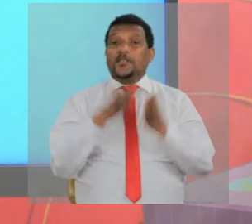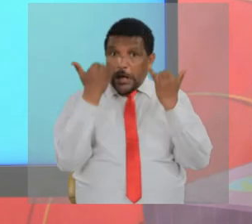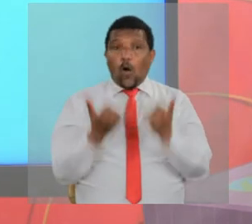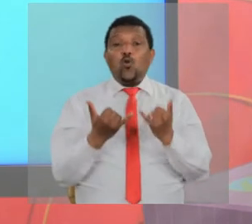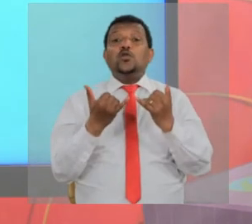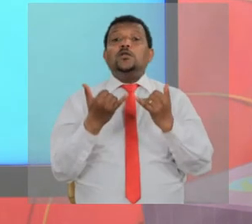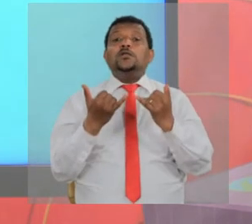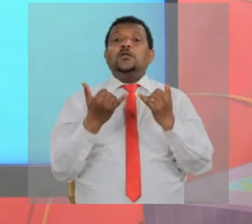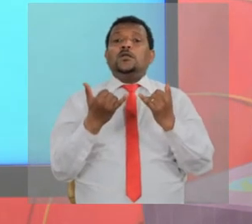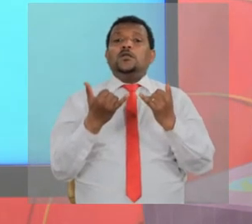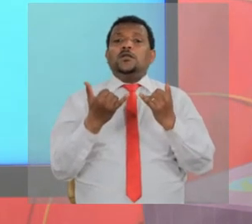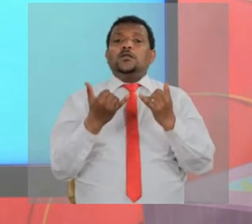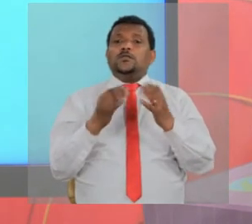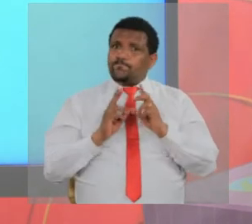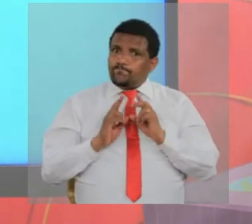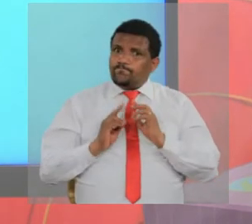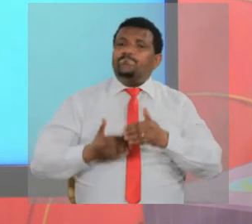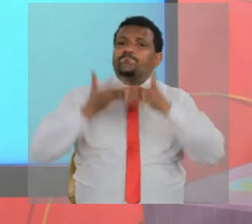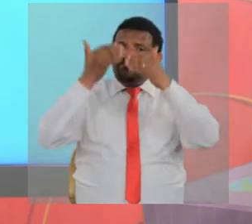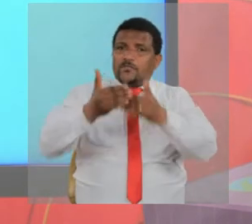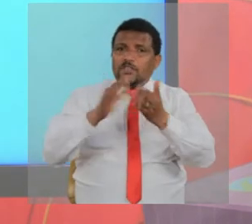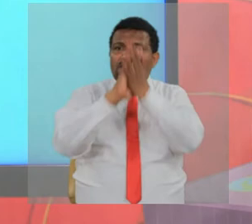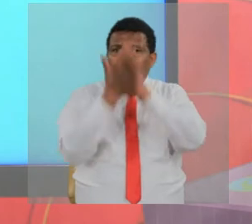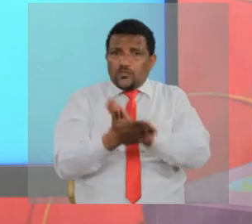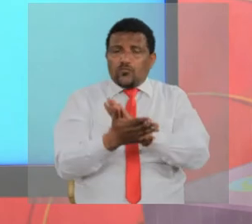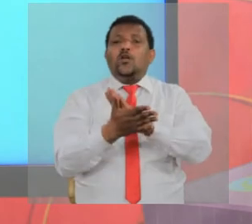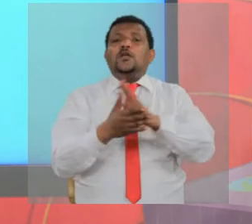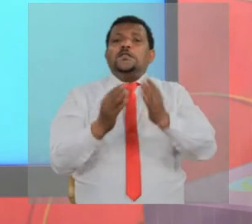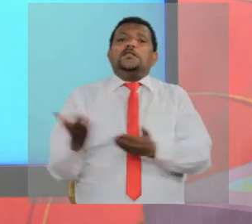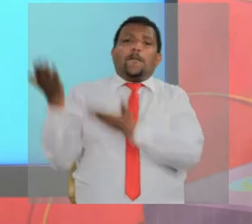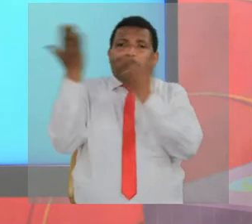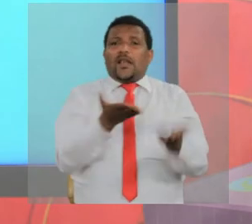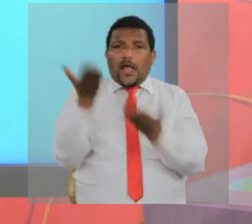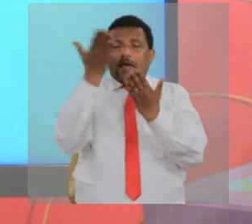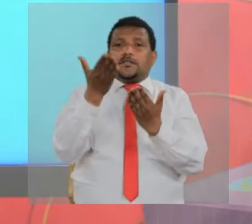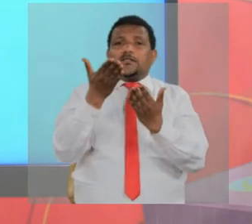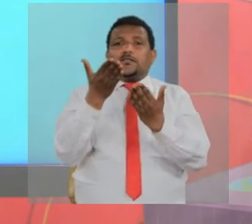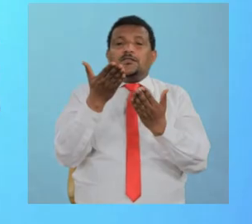Now, let's rise to the derivation of short-term supply curve of a perfectly